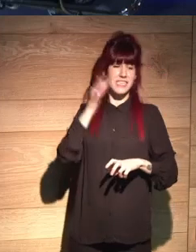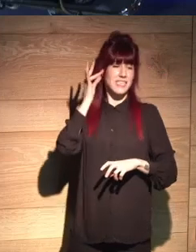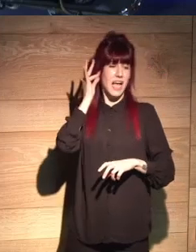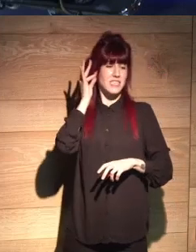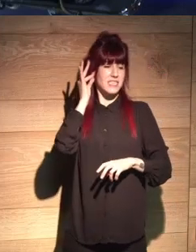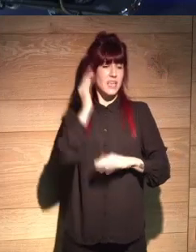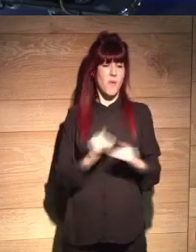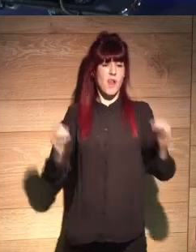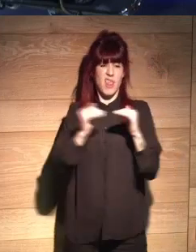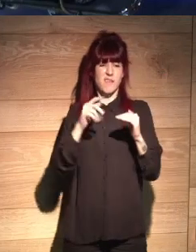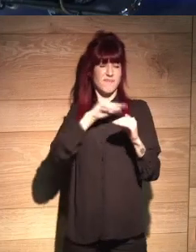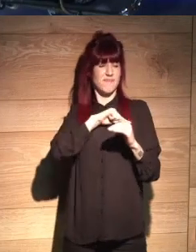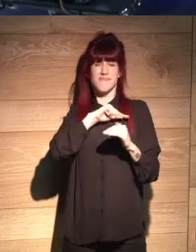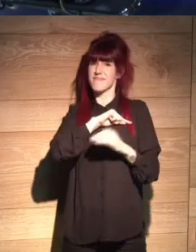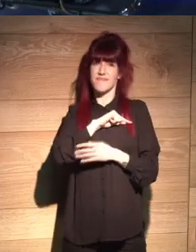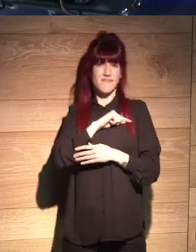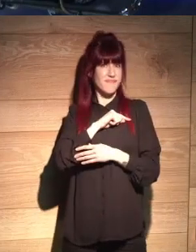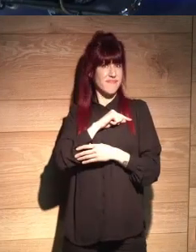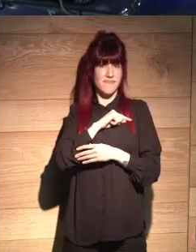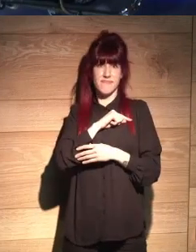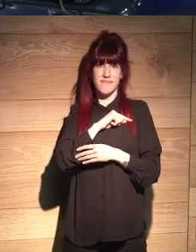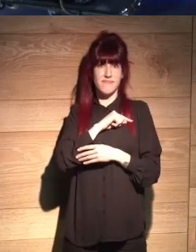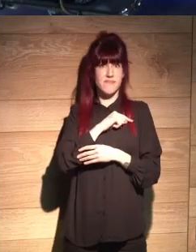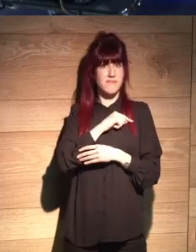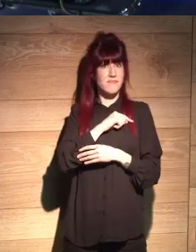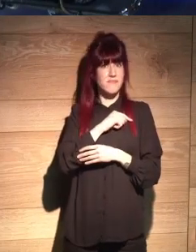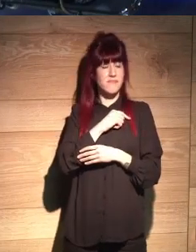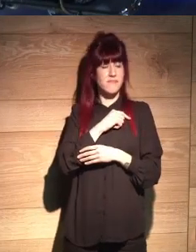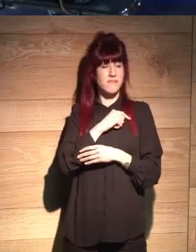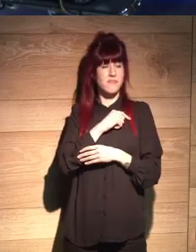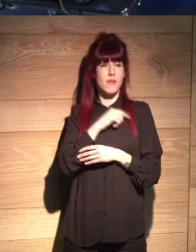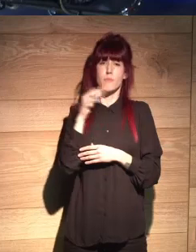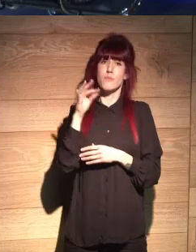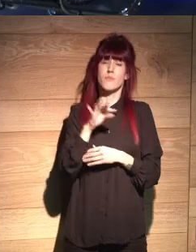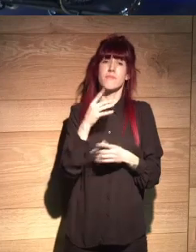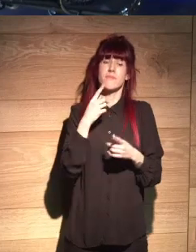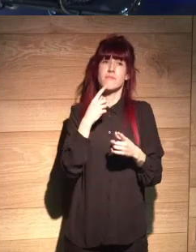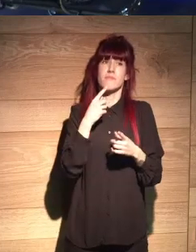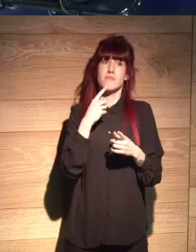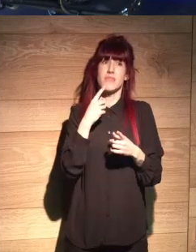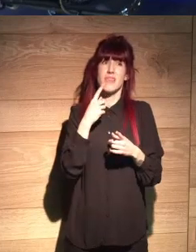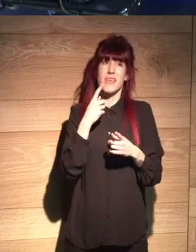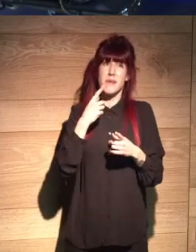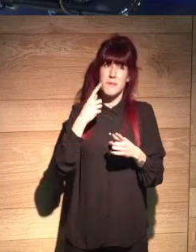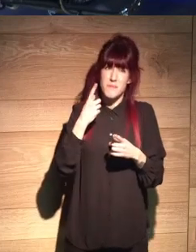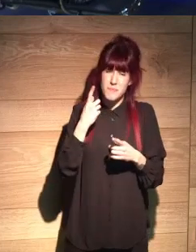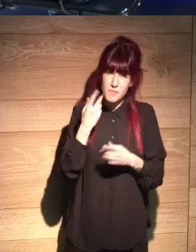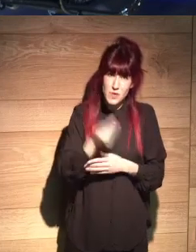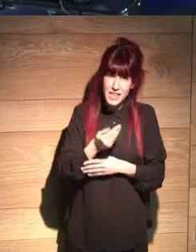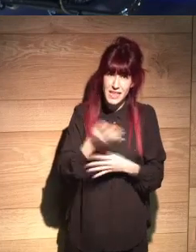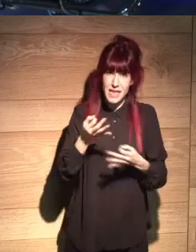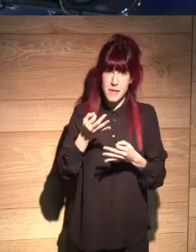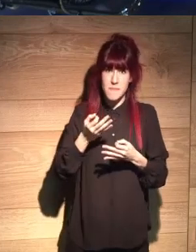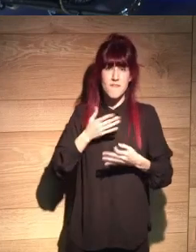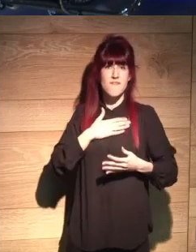girls, they don't feel they're in equal conditions and they don't choose STEM